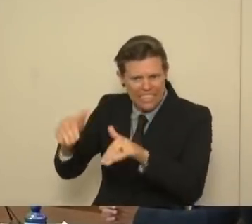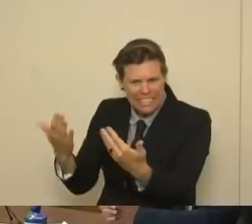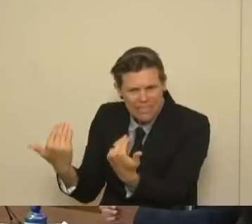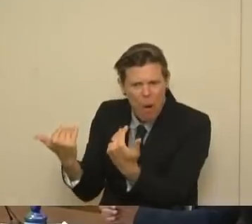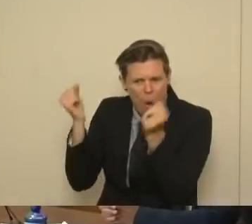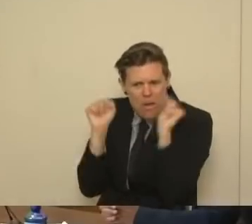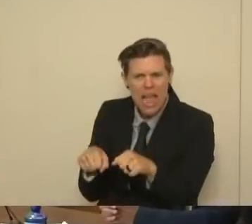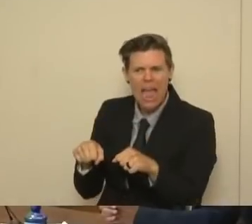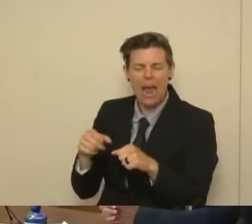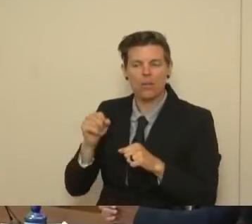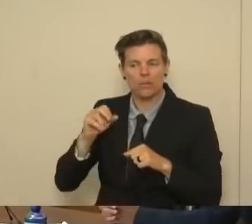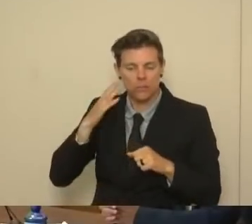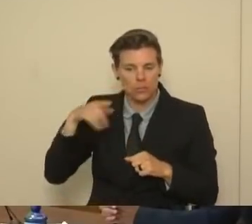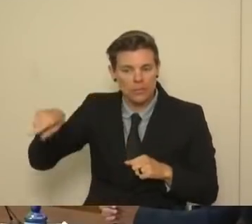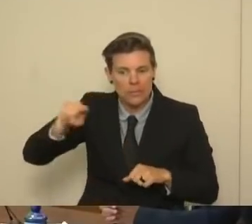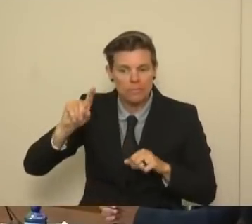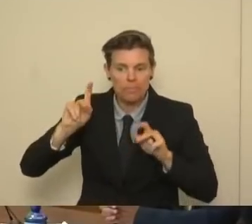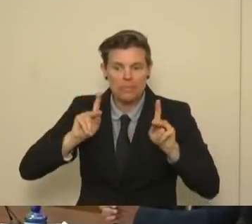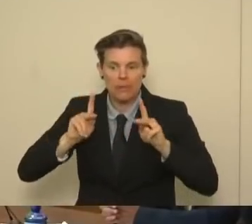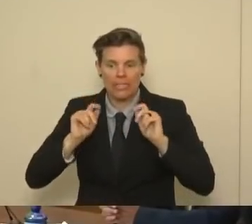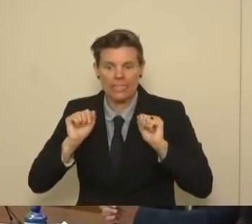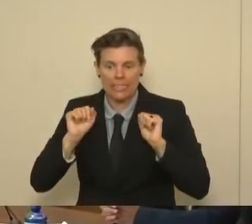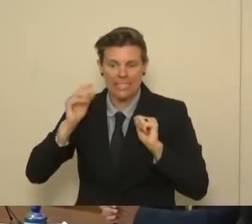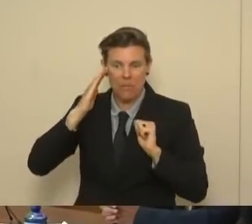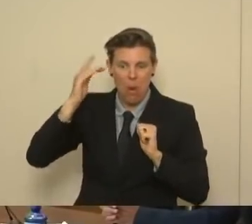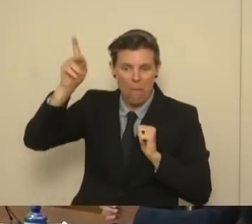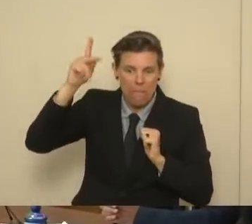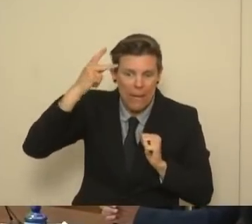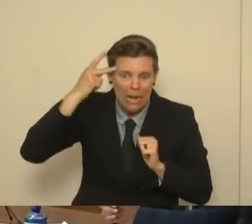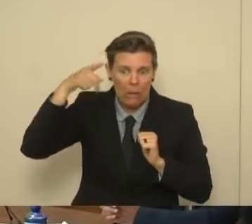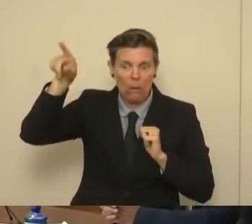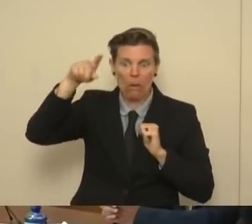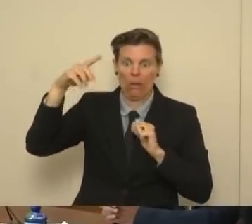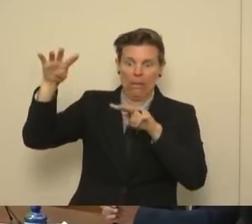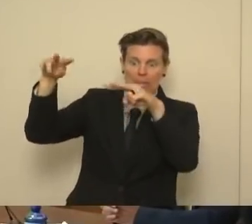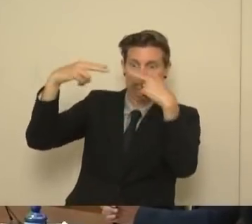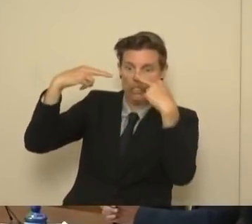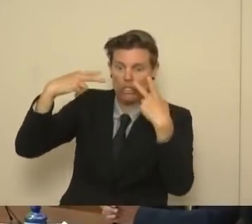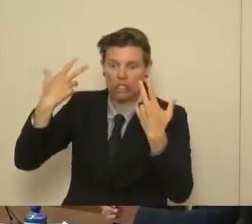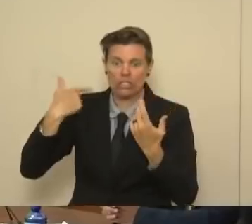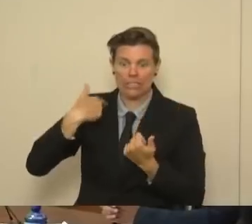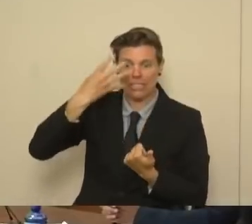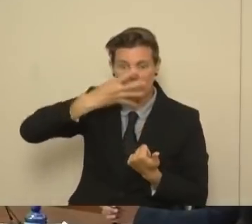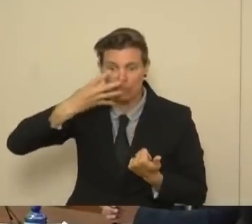from the politics about the citizenship questions and other efforts,